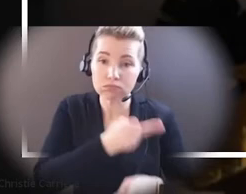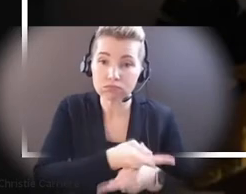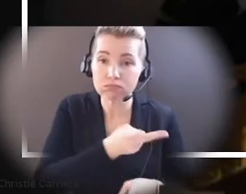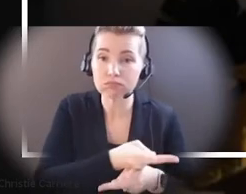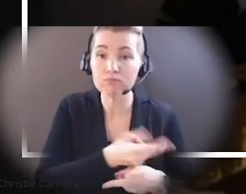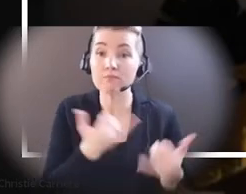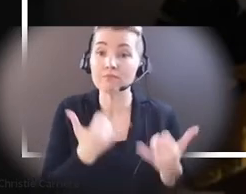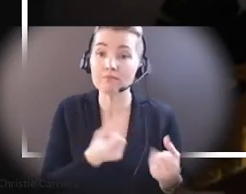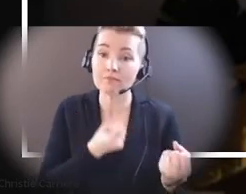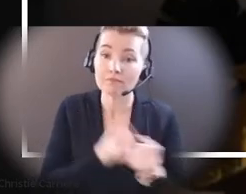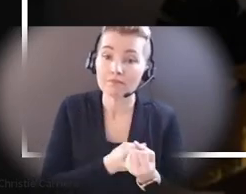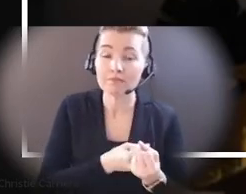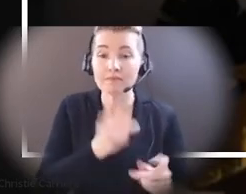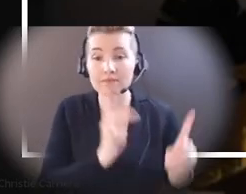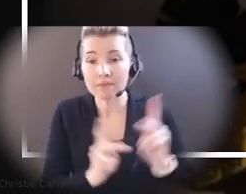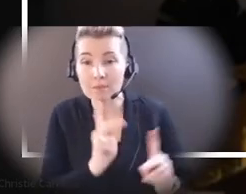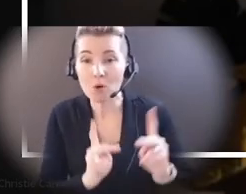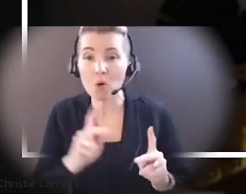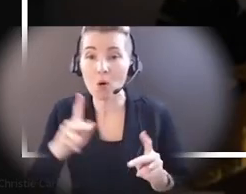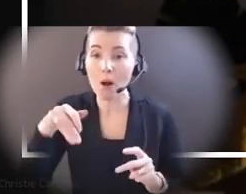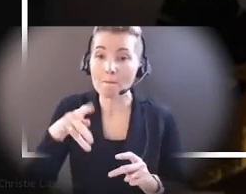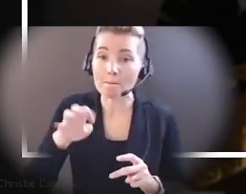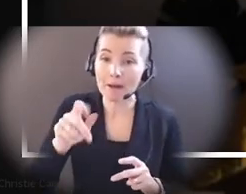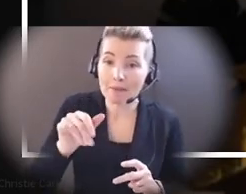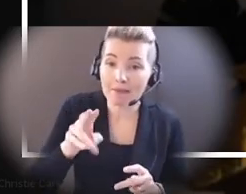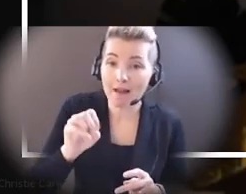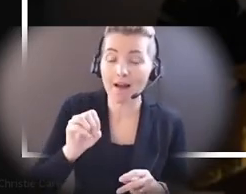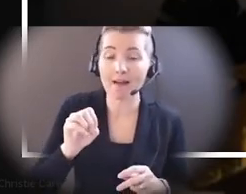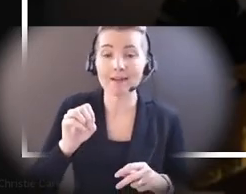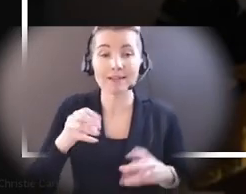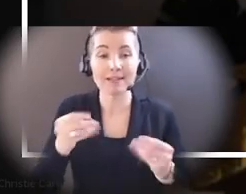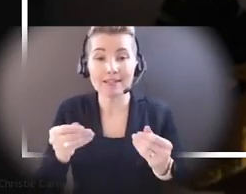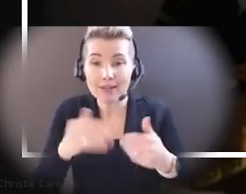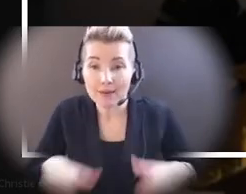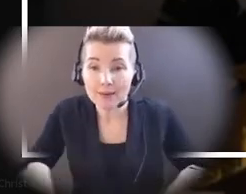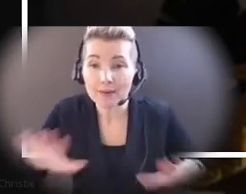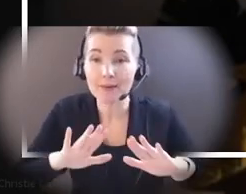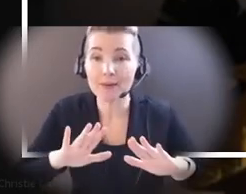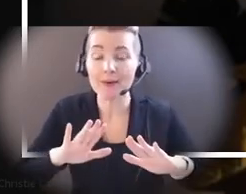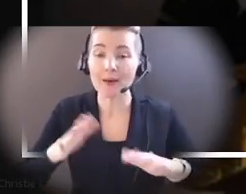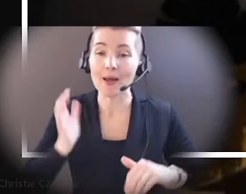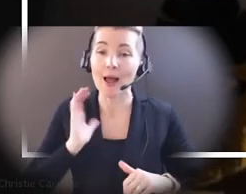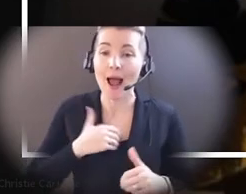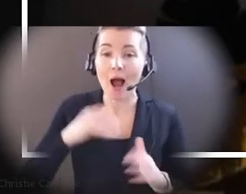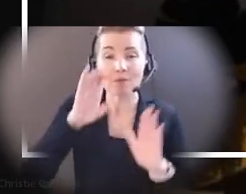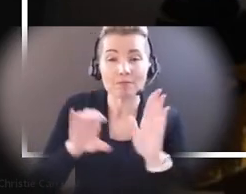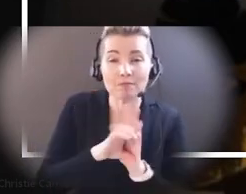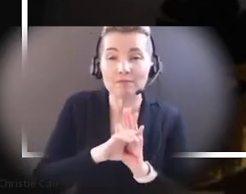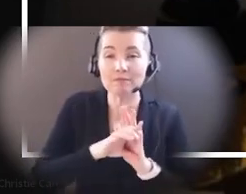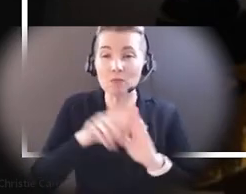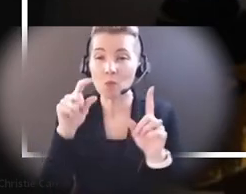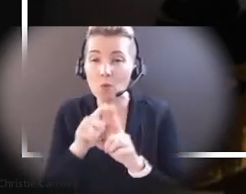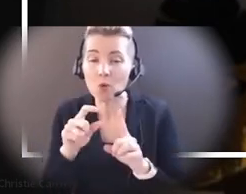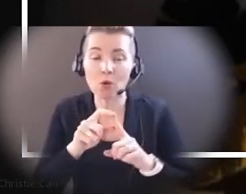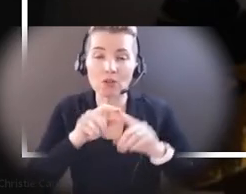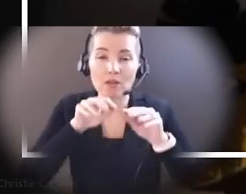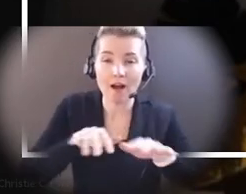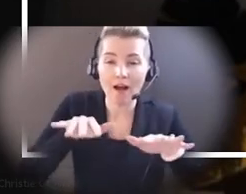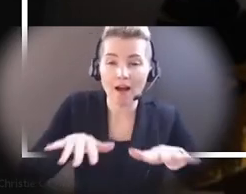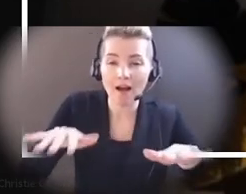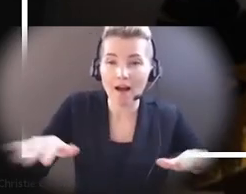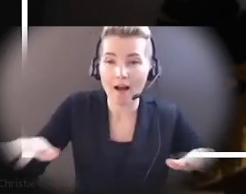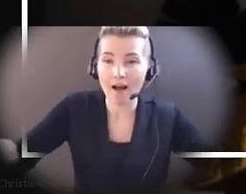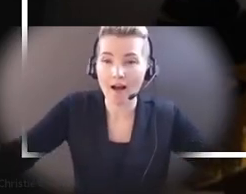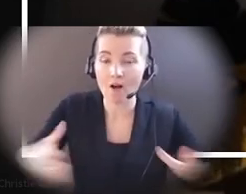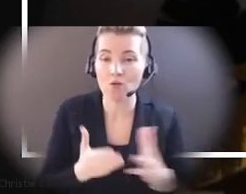people, pipelines, and technologies that carry our breath, words, and images across vast distances to others. As we meet